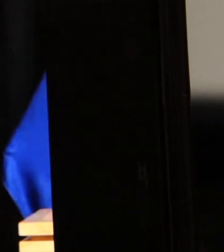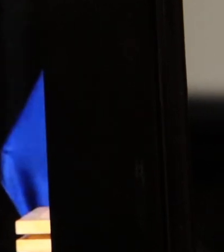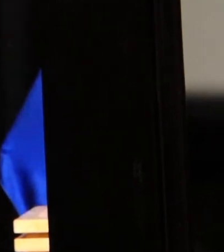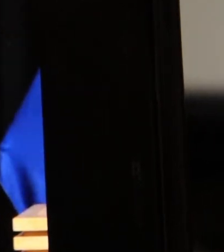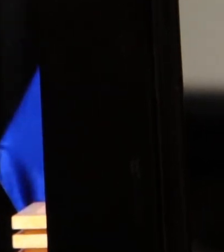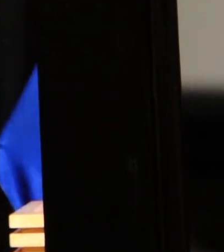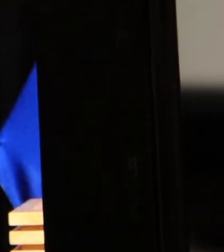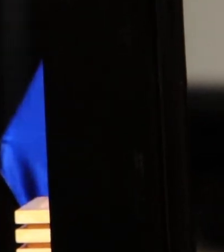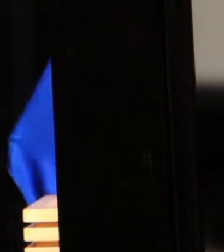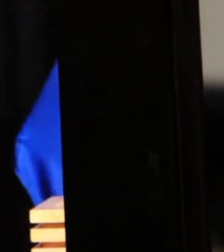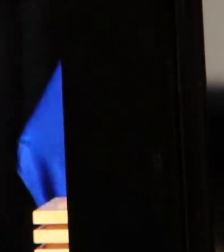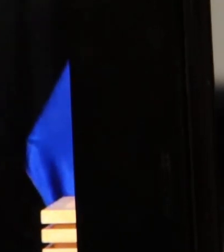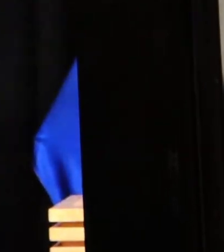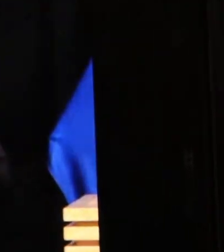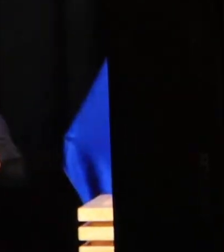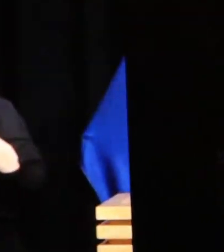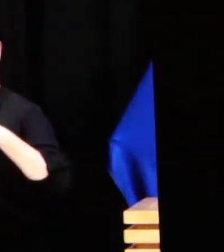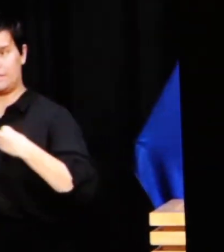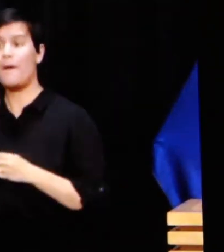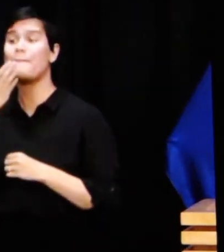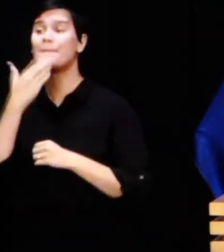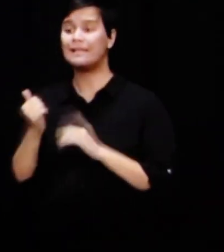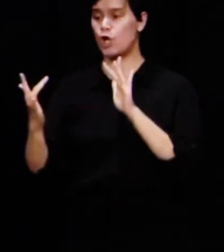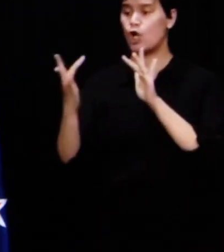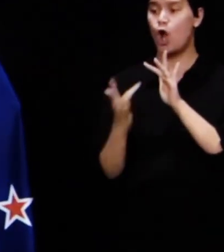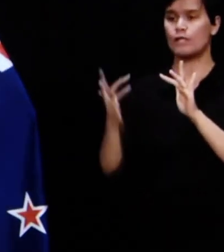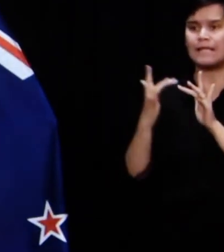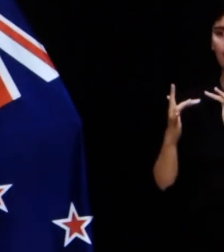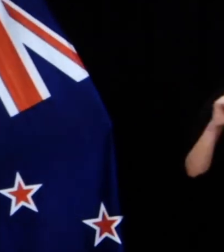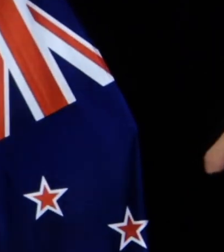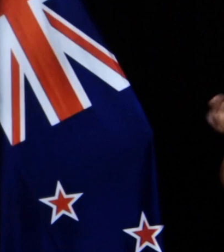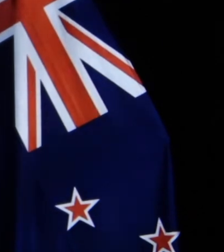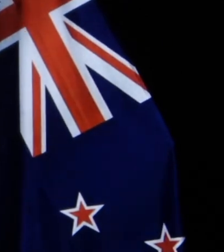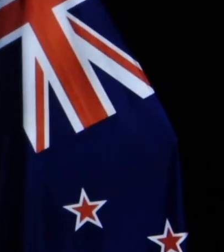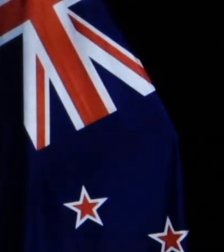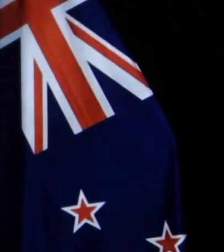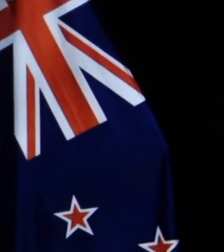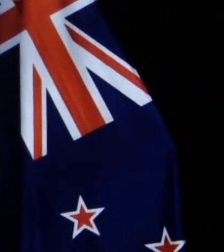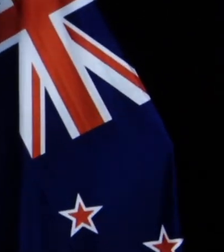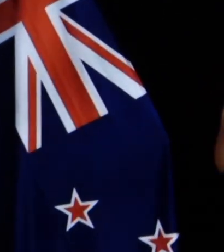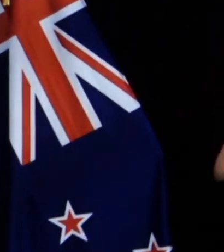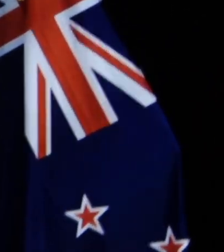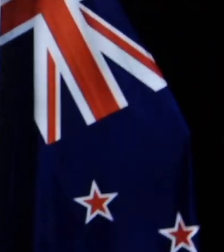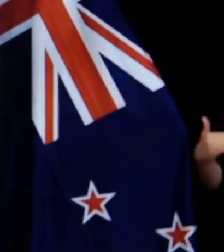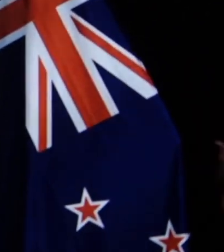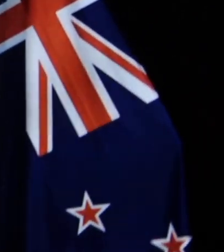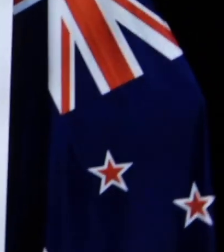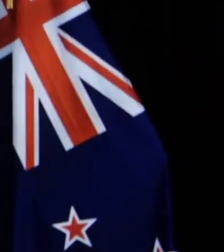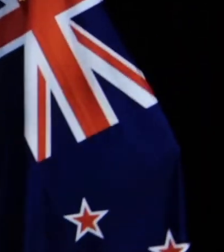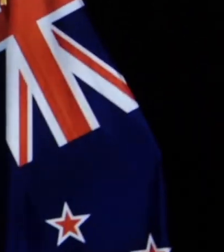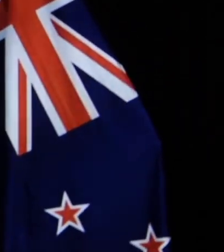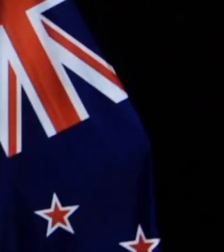interact face-to-face with customers to move to those non-contact methods, you remember. That means click and collect or ordering